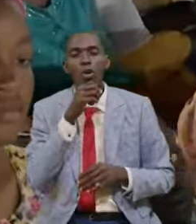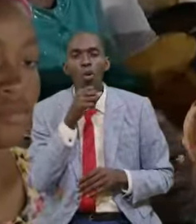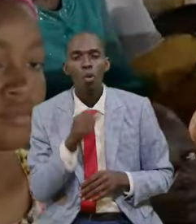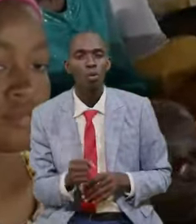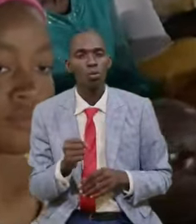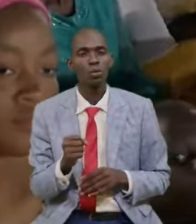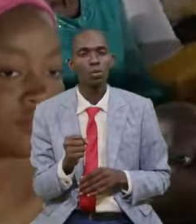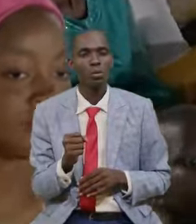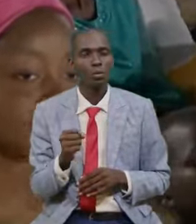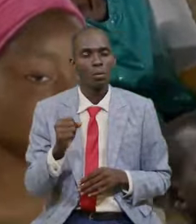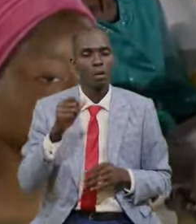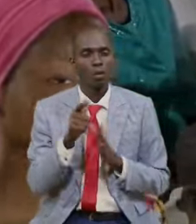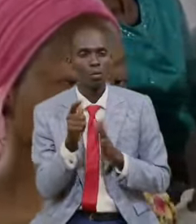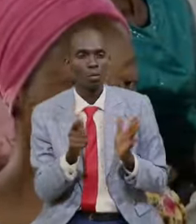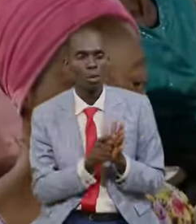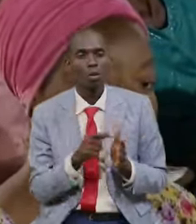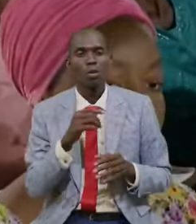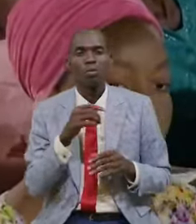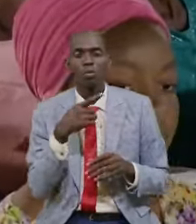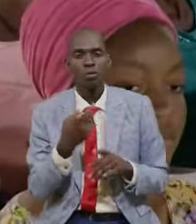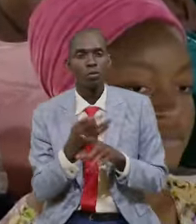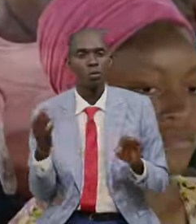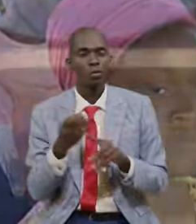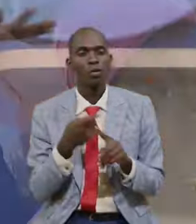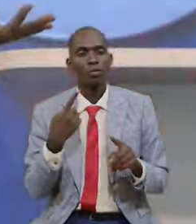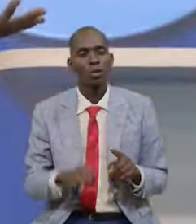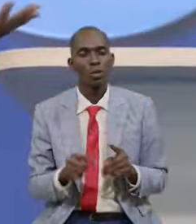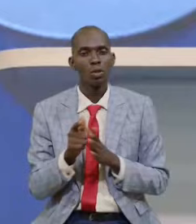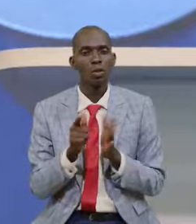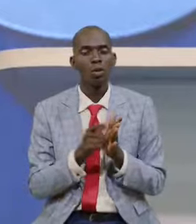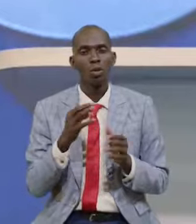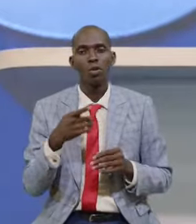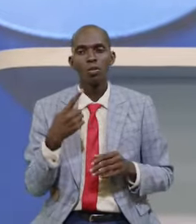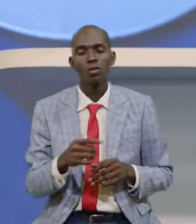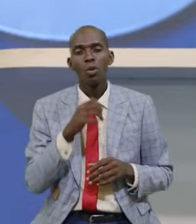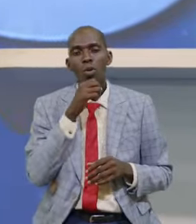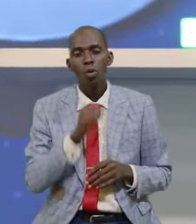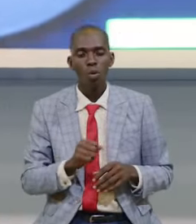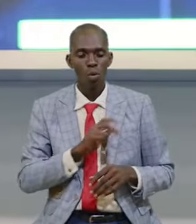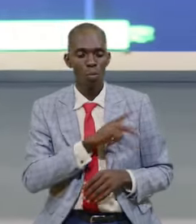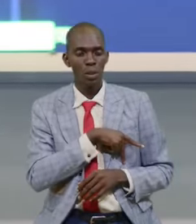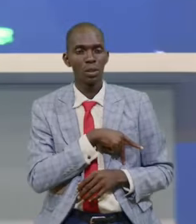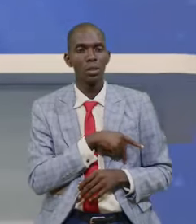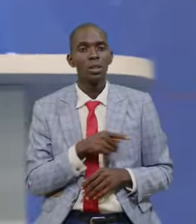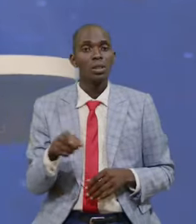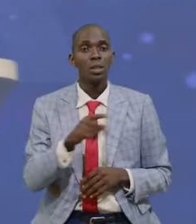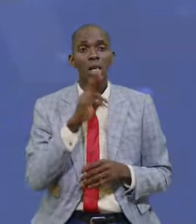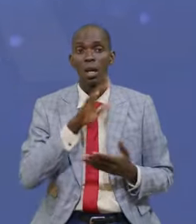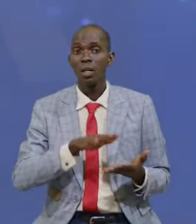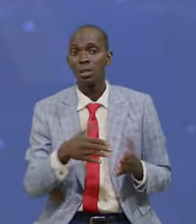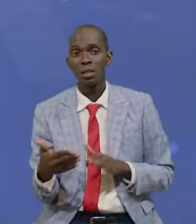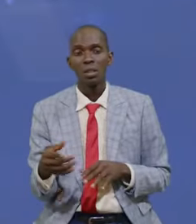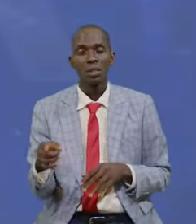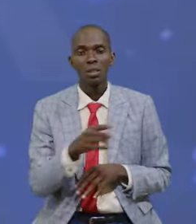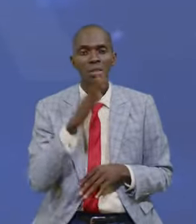the law of the old personality. It says they are dead. They shall not